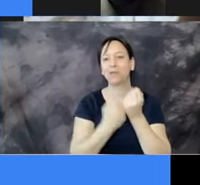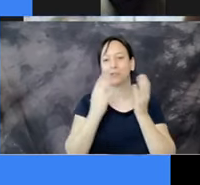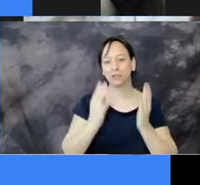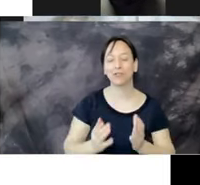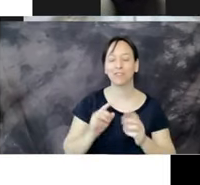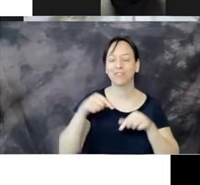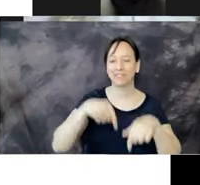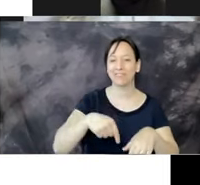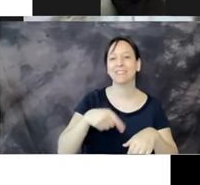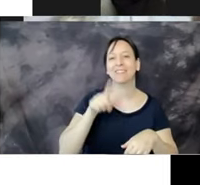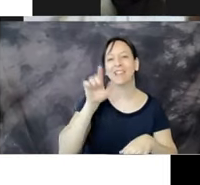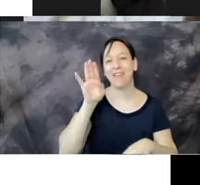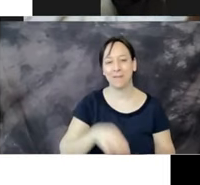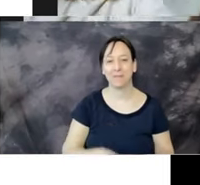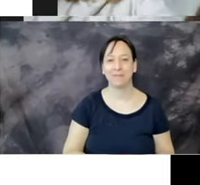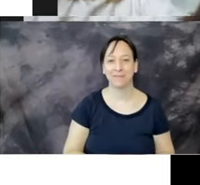Self-Advocacy Impact Lab.